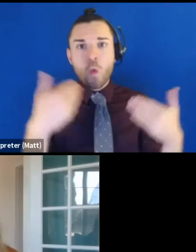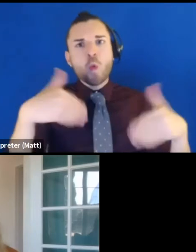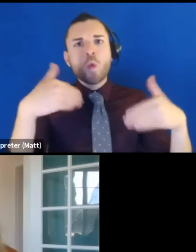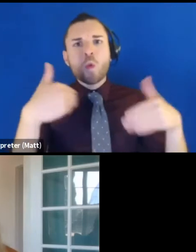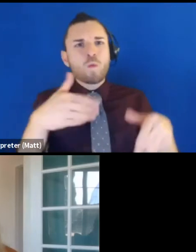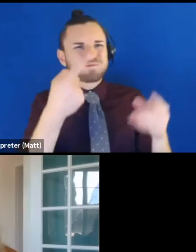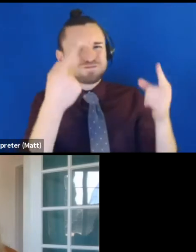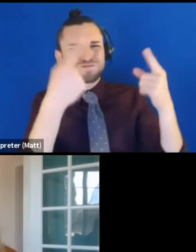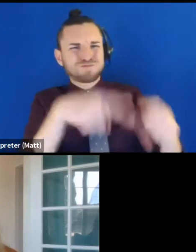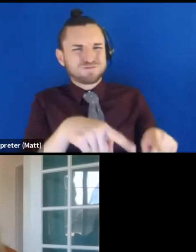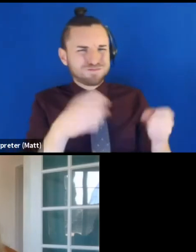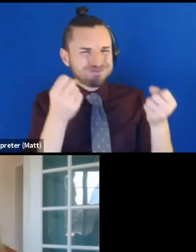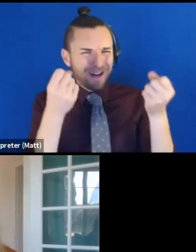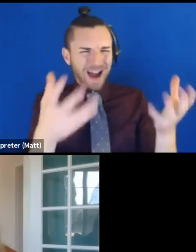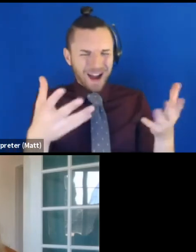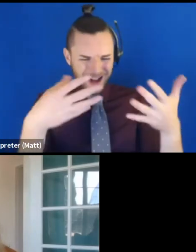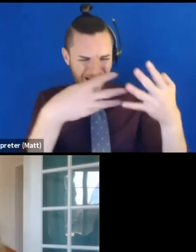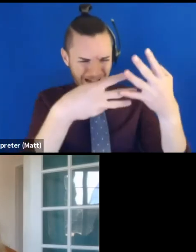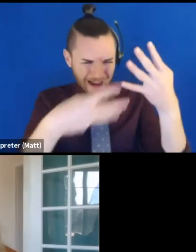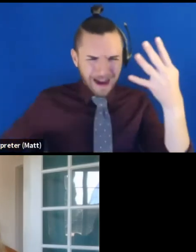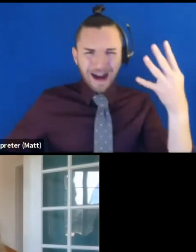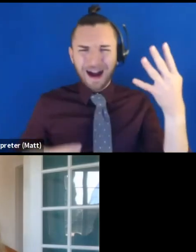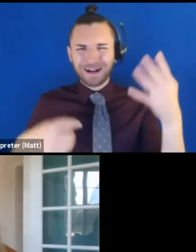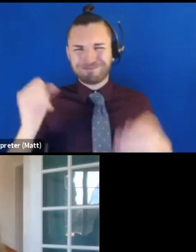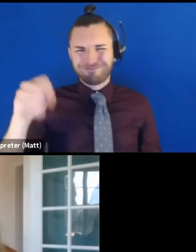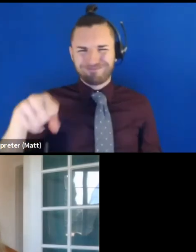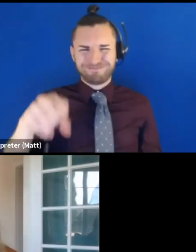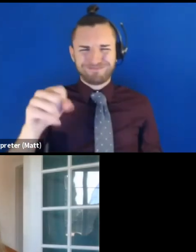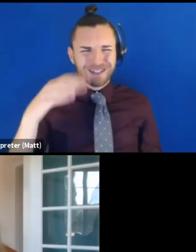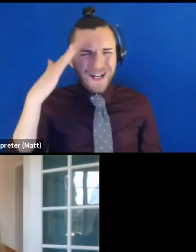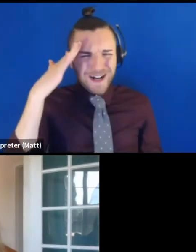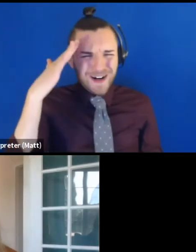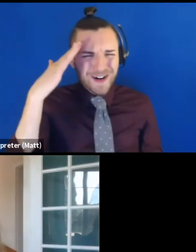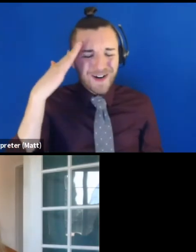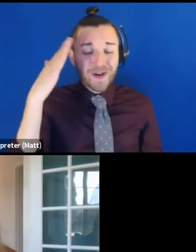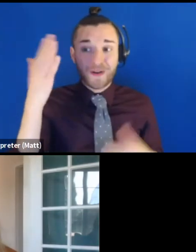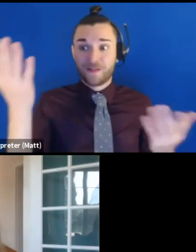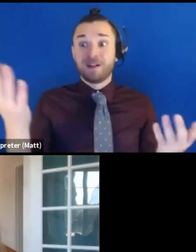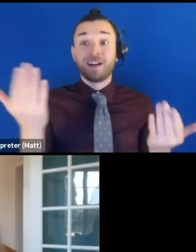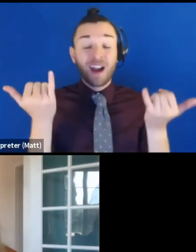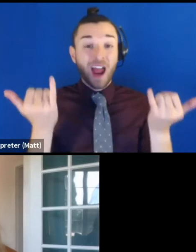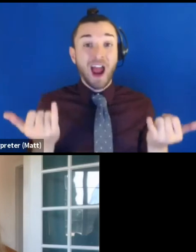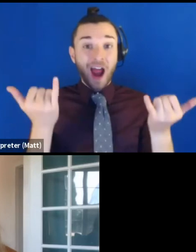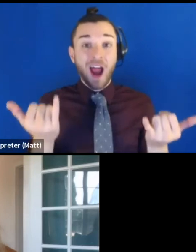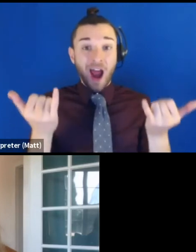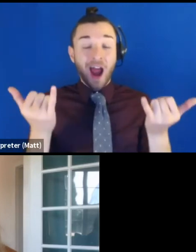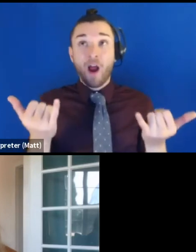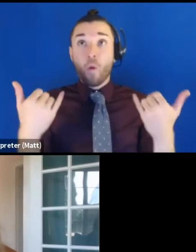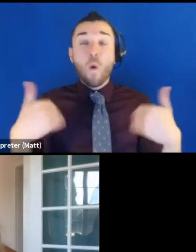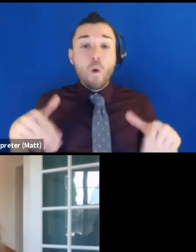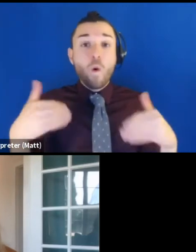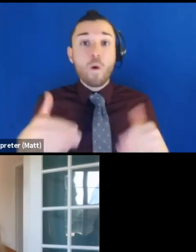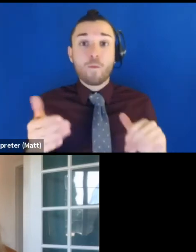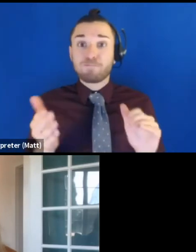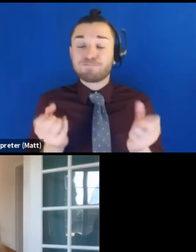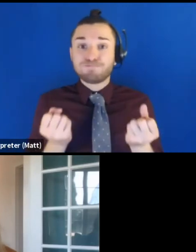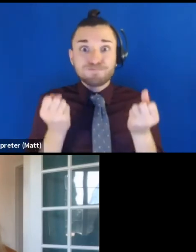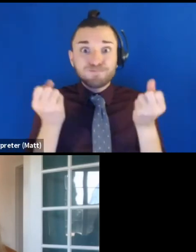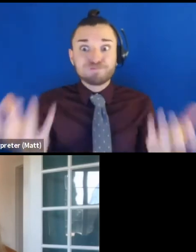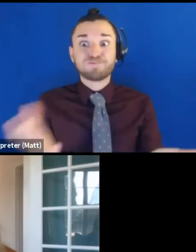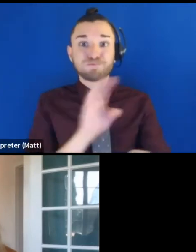start brainstorming it. The number of them has allowed shows to